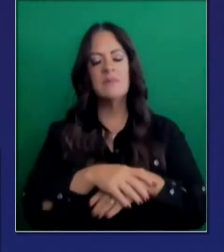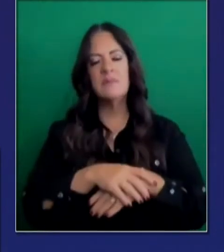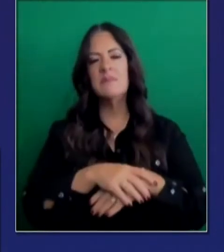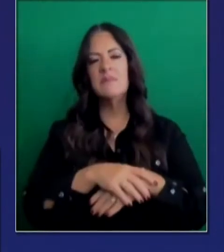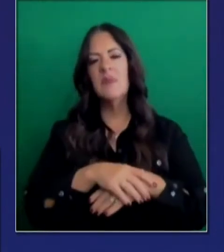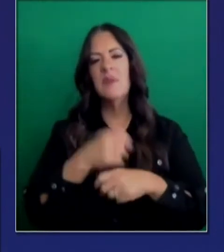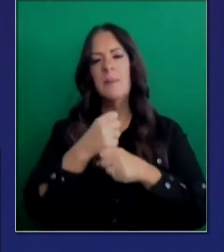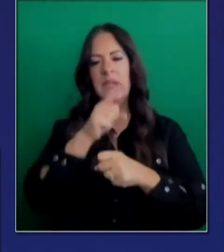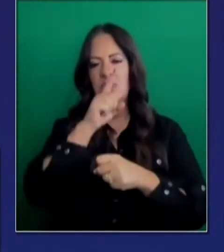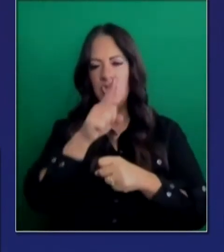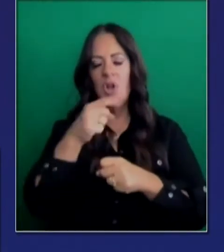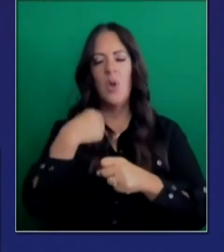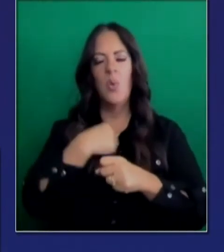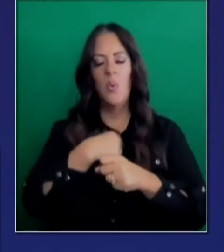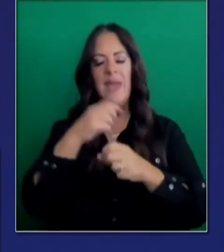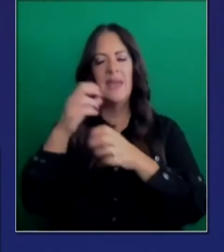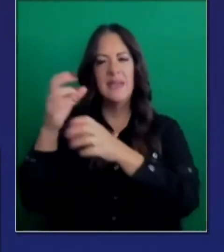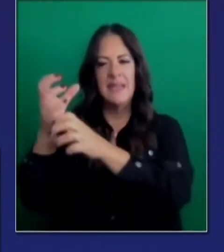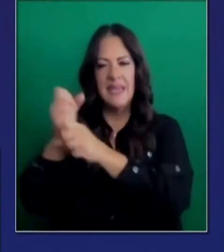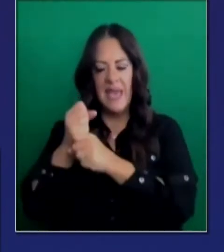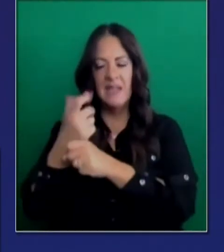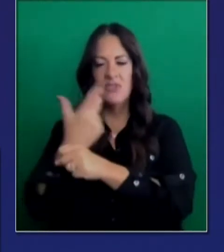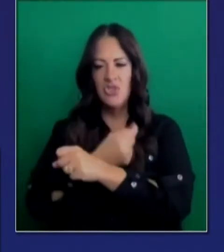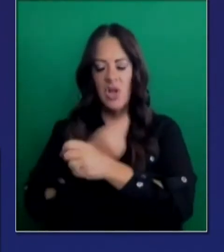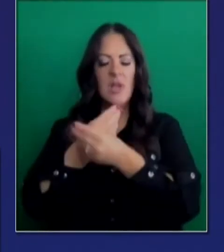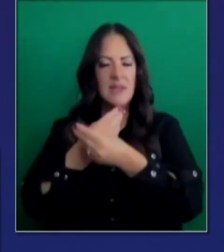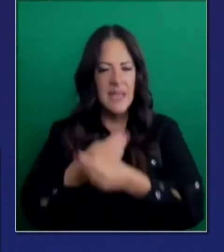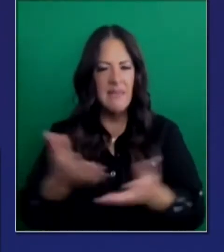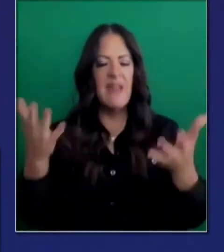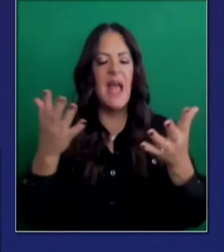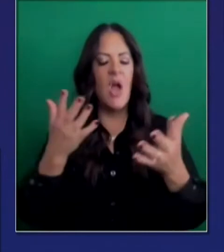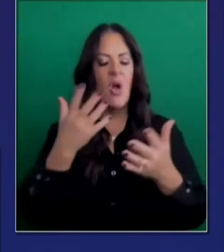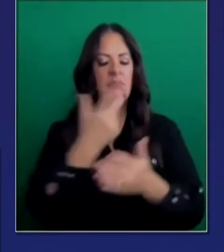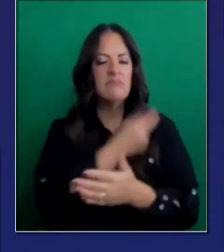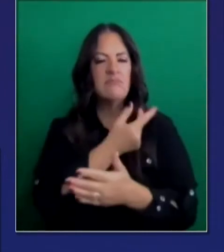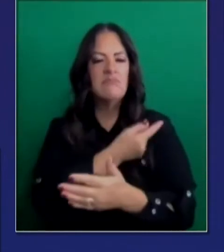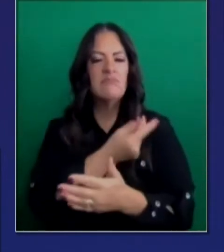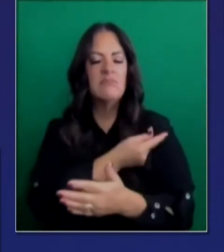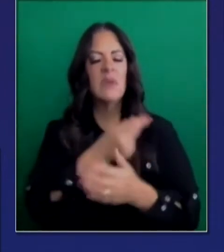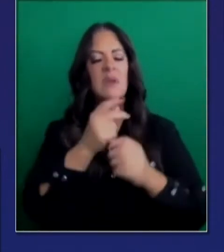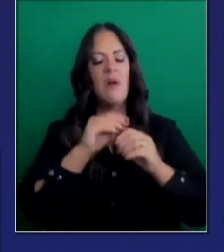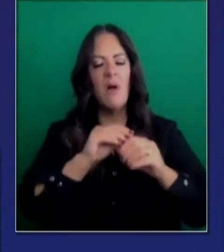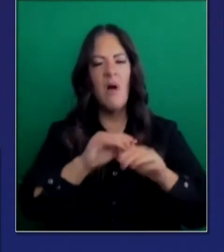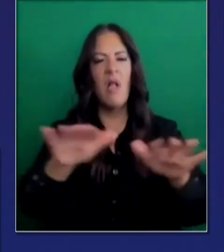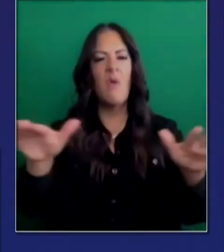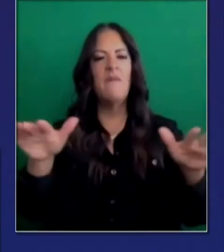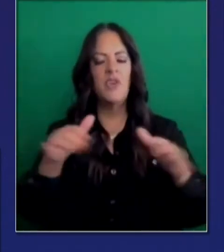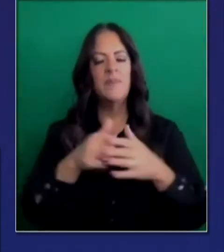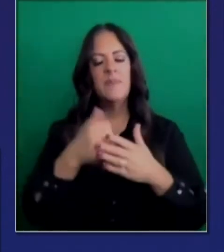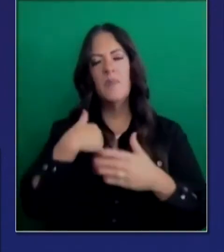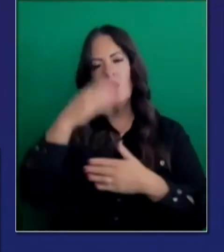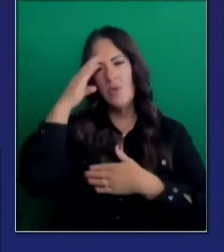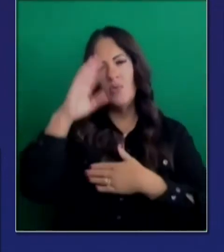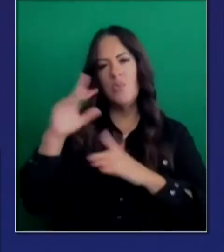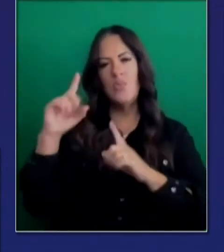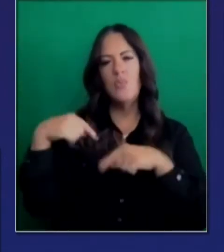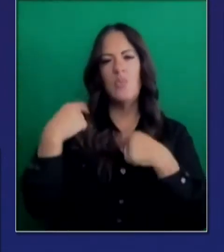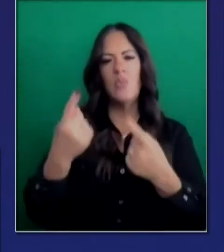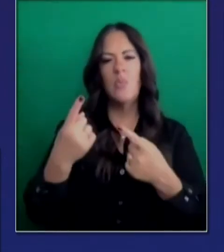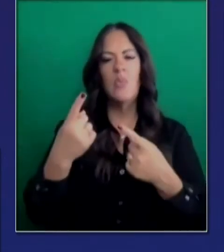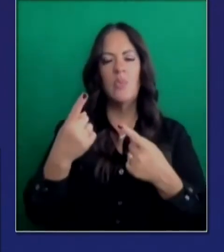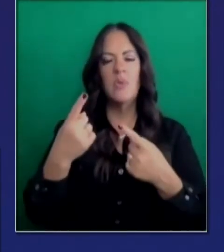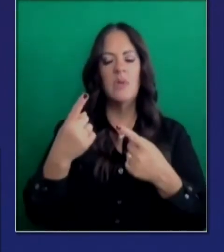that we're able to get as many people vaccinated. I think that what we knew all along was different healthcare settings,